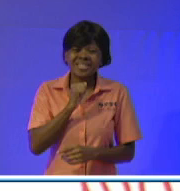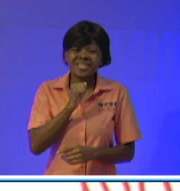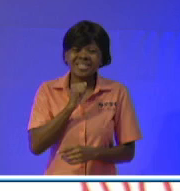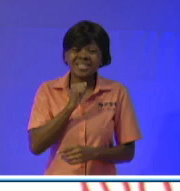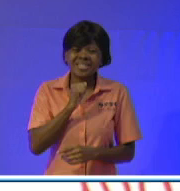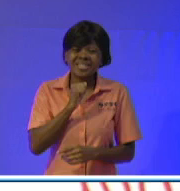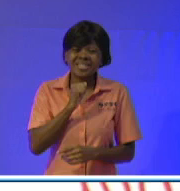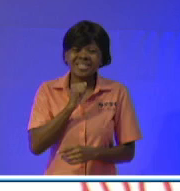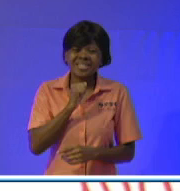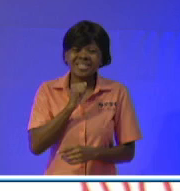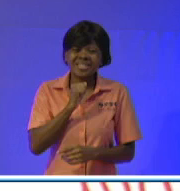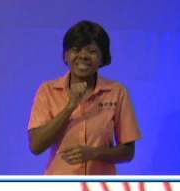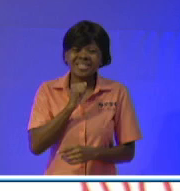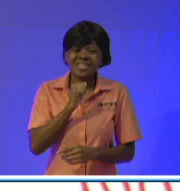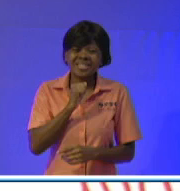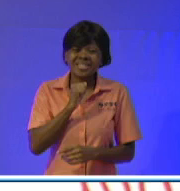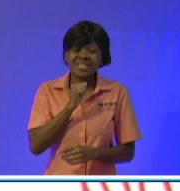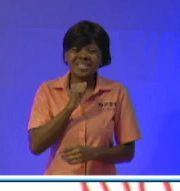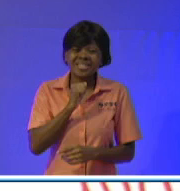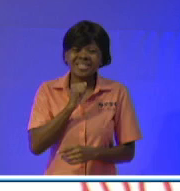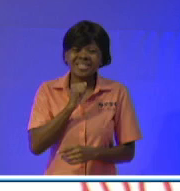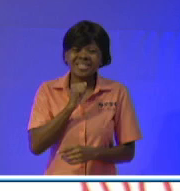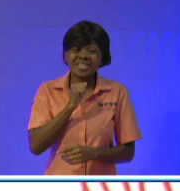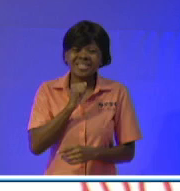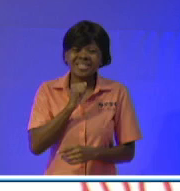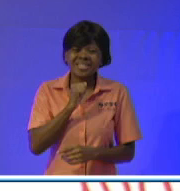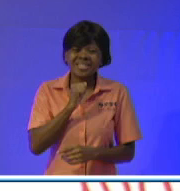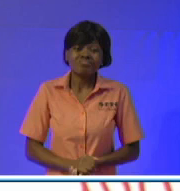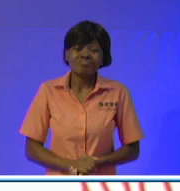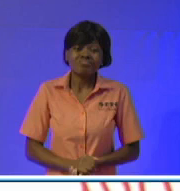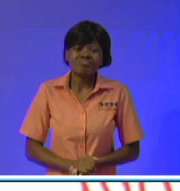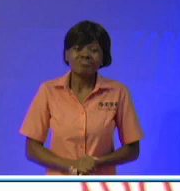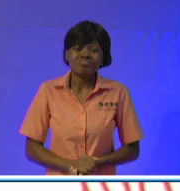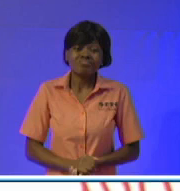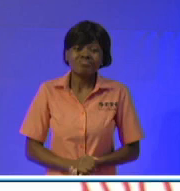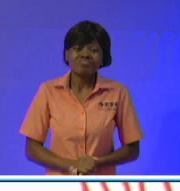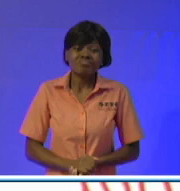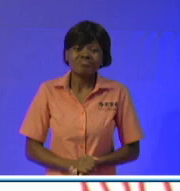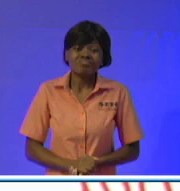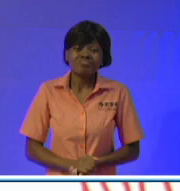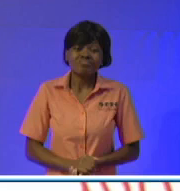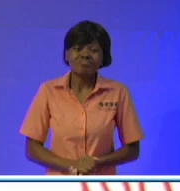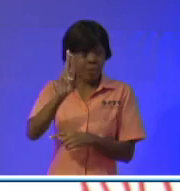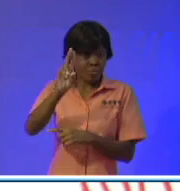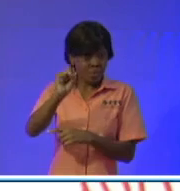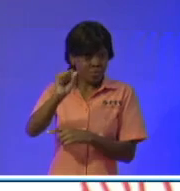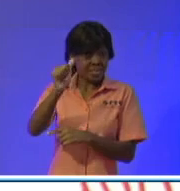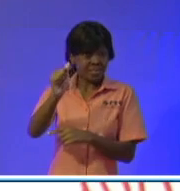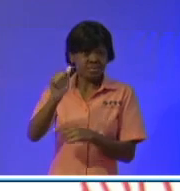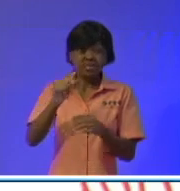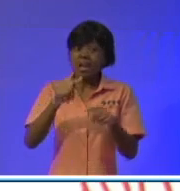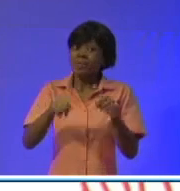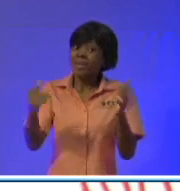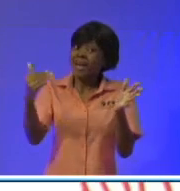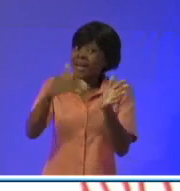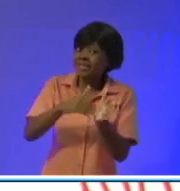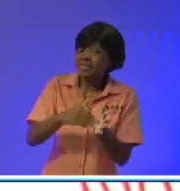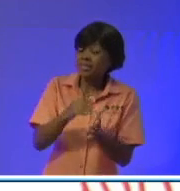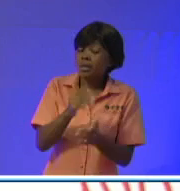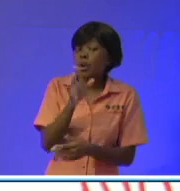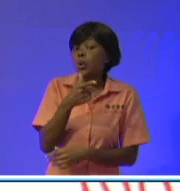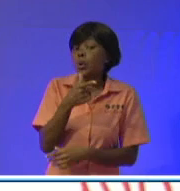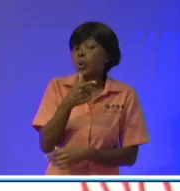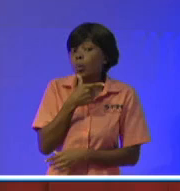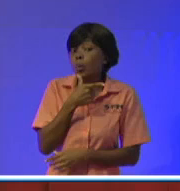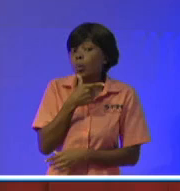well. And this is largely affecting the unvaccinated population. I thank you for being able to listen to me.